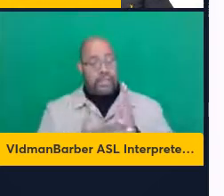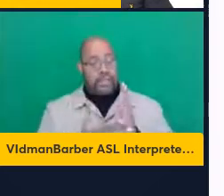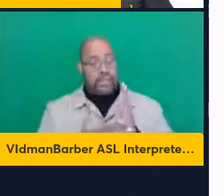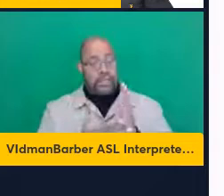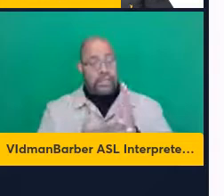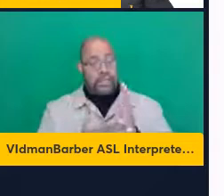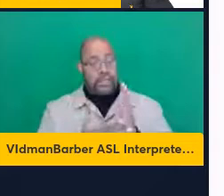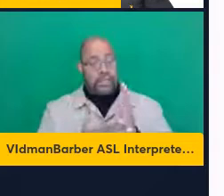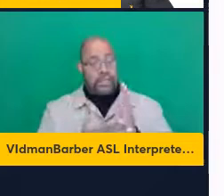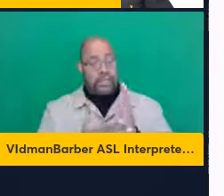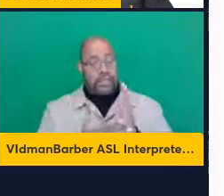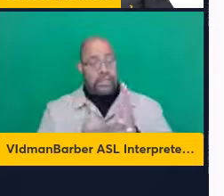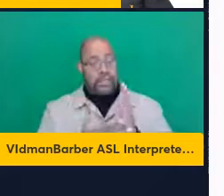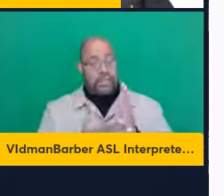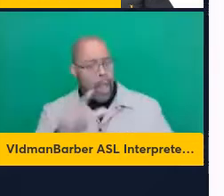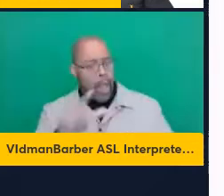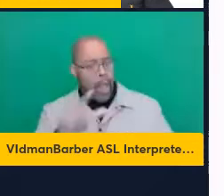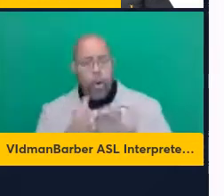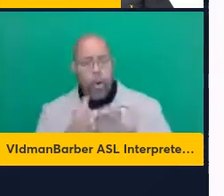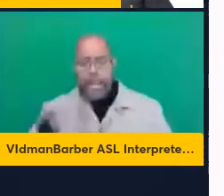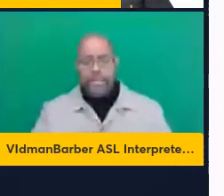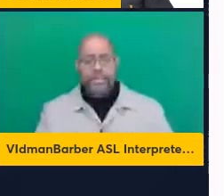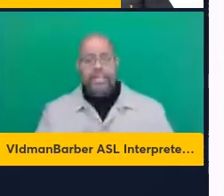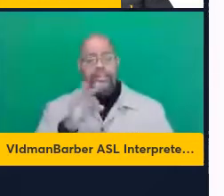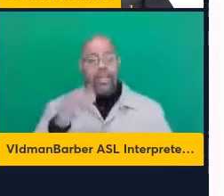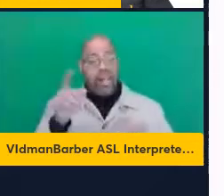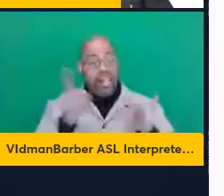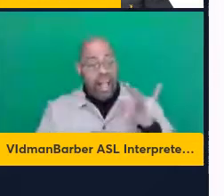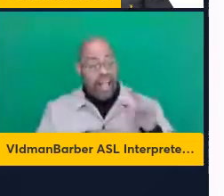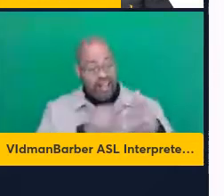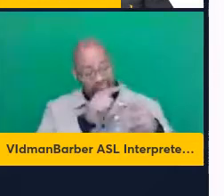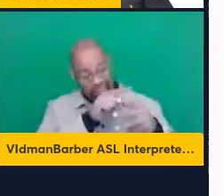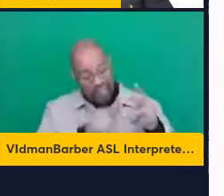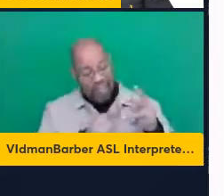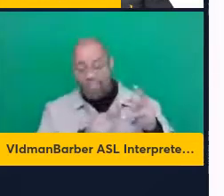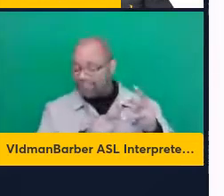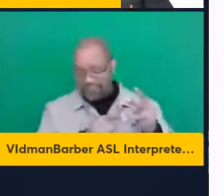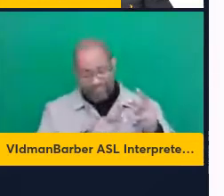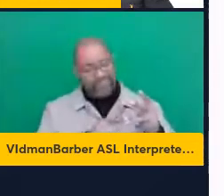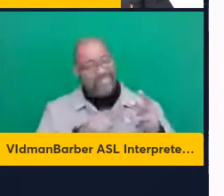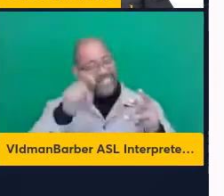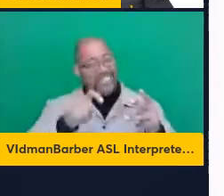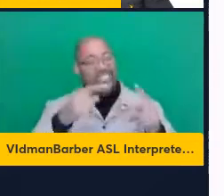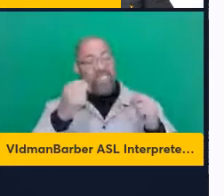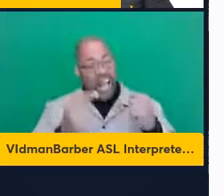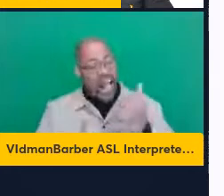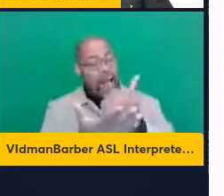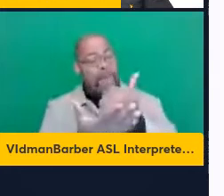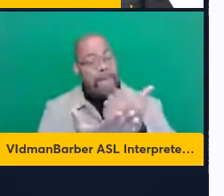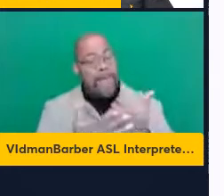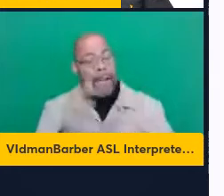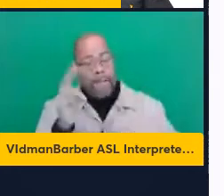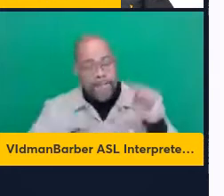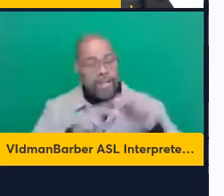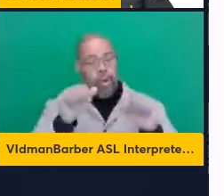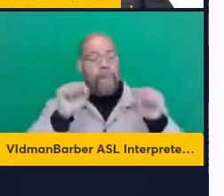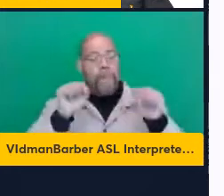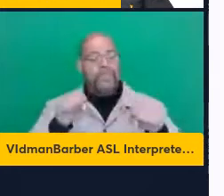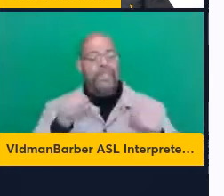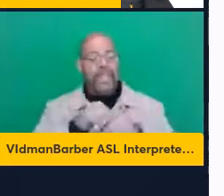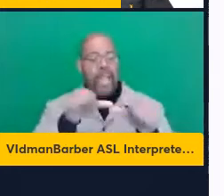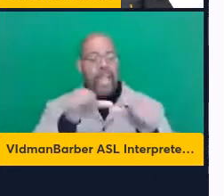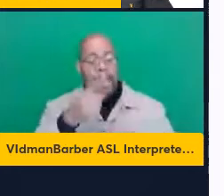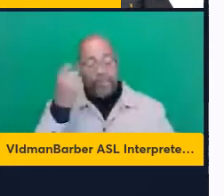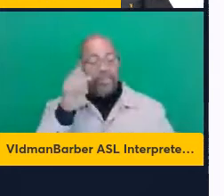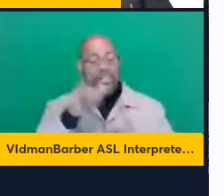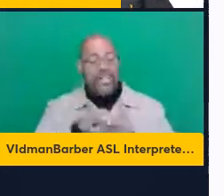to be able to speak well. So if you are lacking in any of these areas, you need to seek help and build your capacity in those areas, because